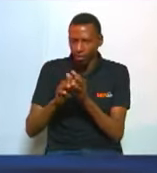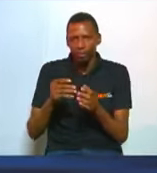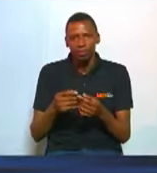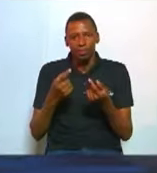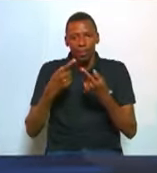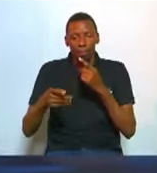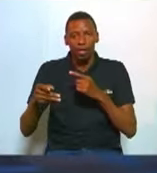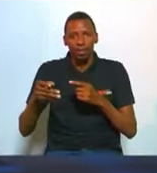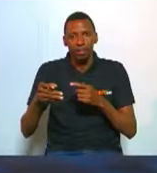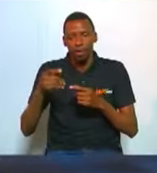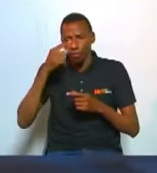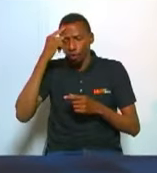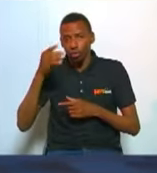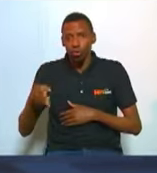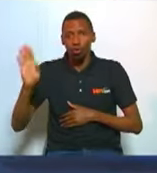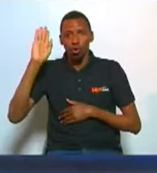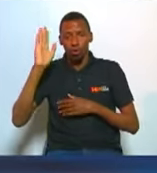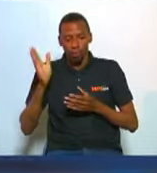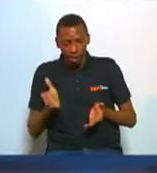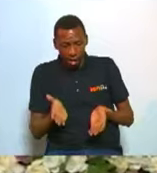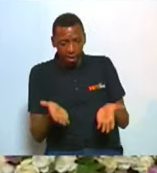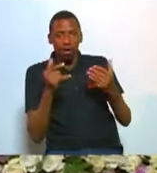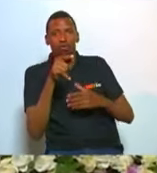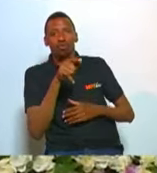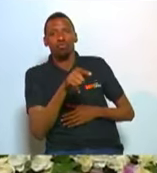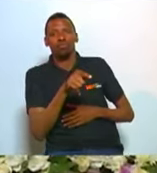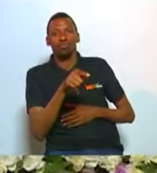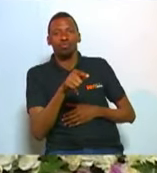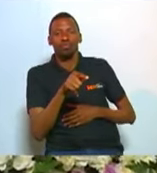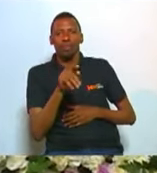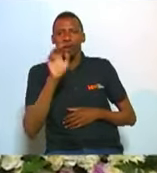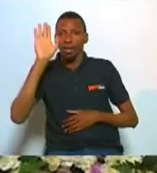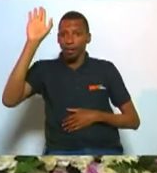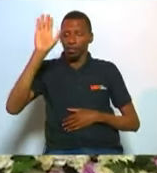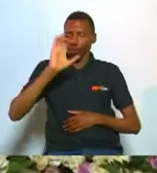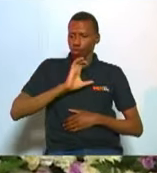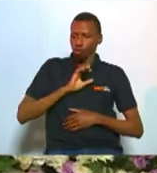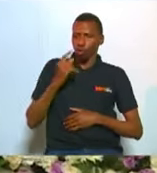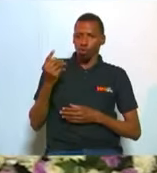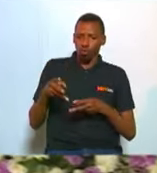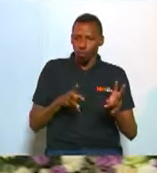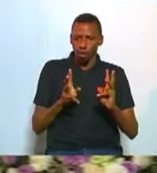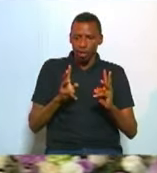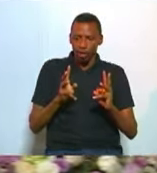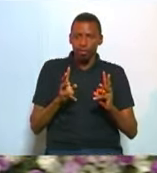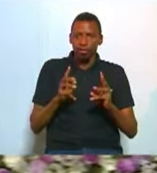his own way to train you to be tougher than the problem.